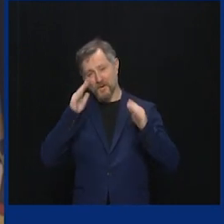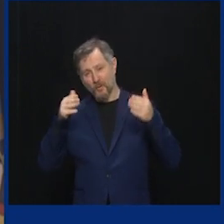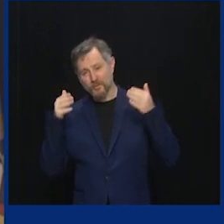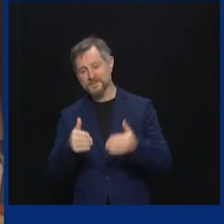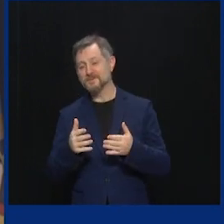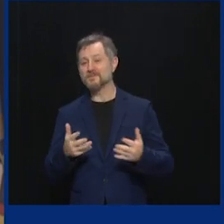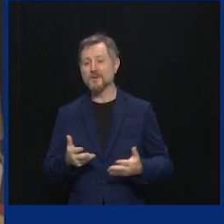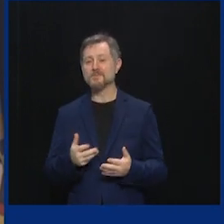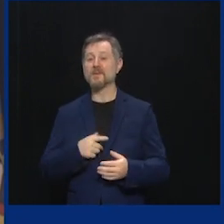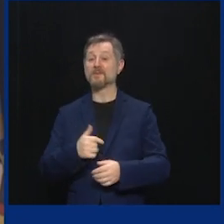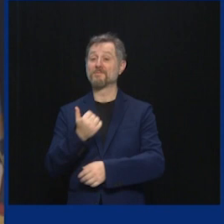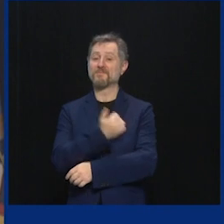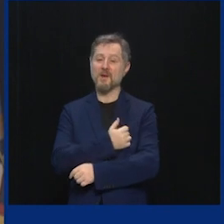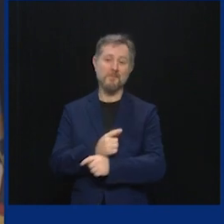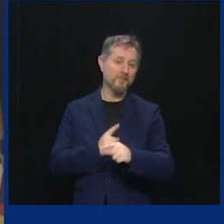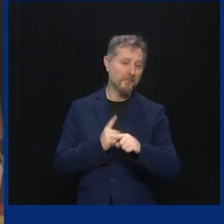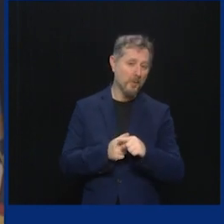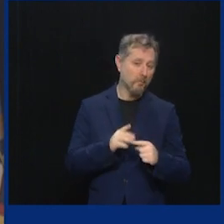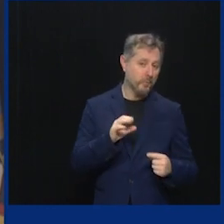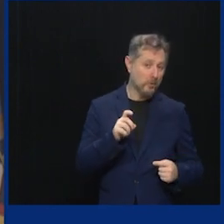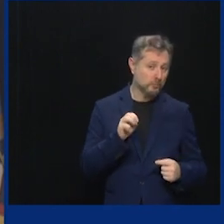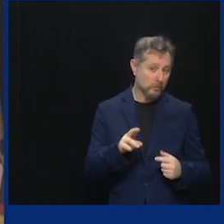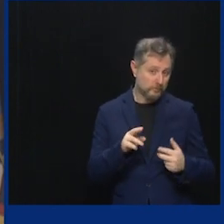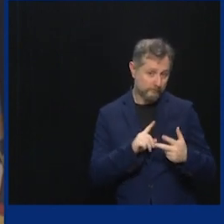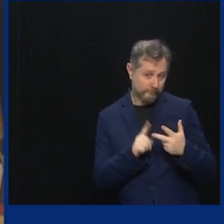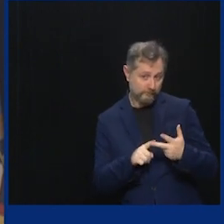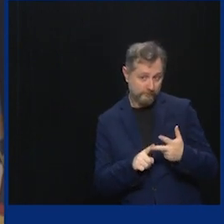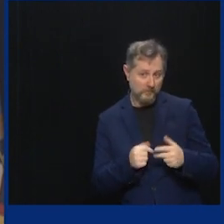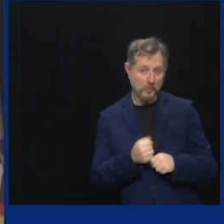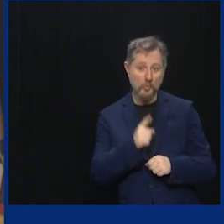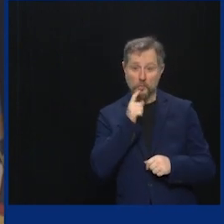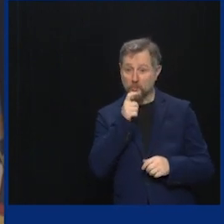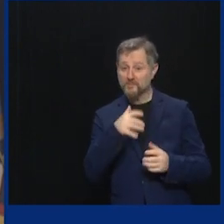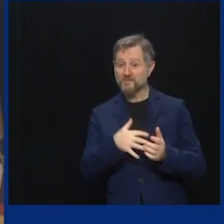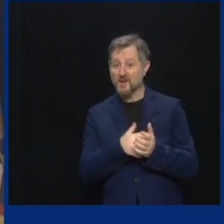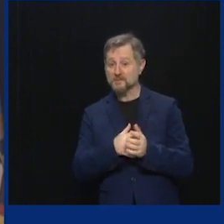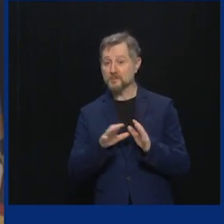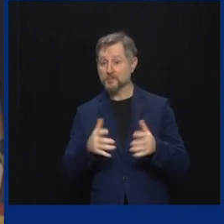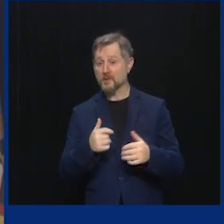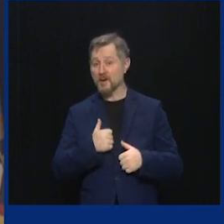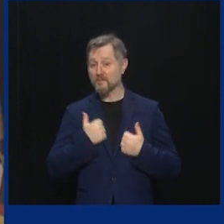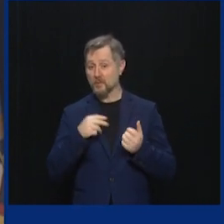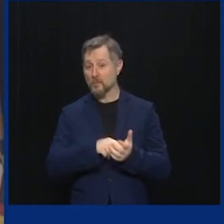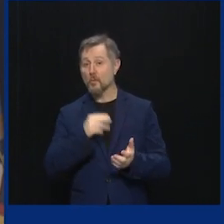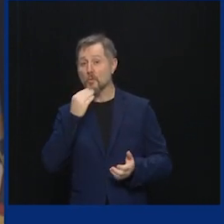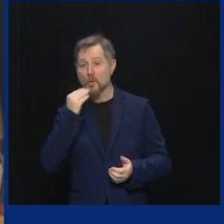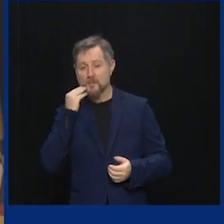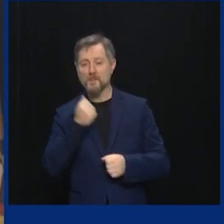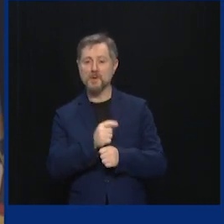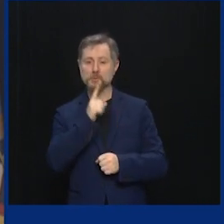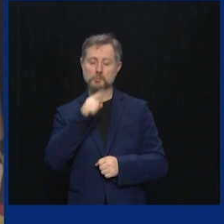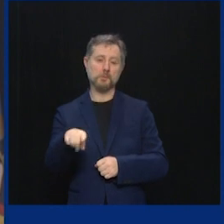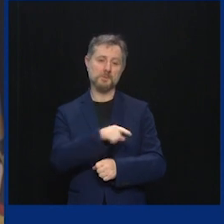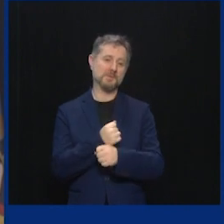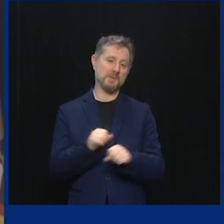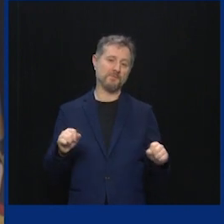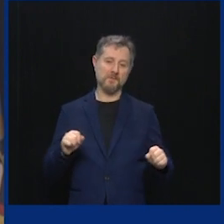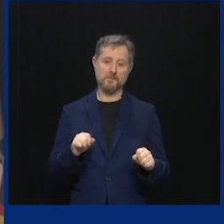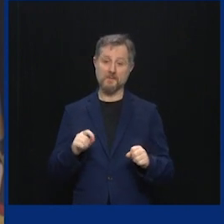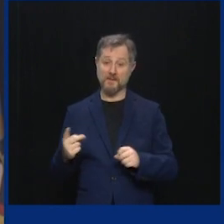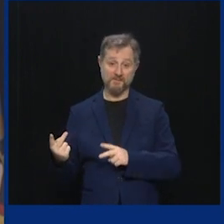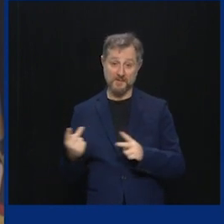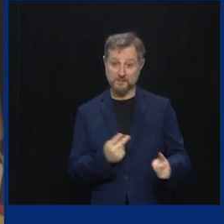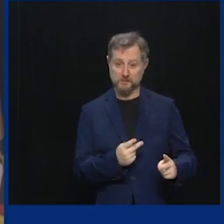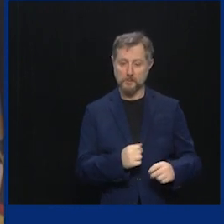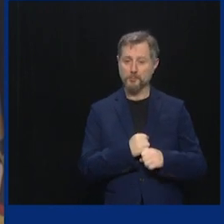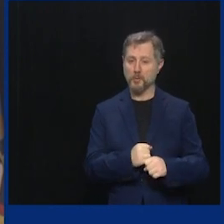the vaccine, but the booster shots, so the vulnerable population who live within the nursing homes are safe when someone comes and visits. Obviously, everyone